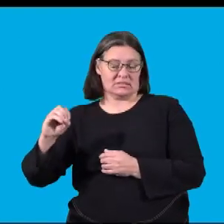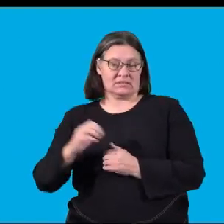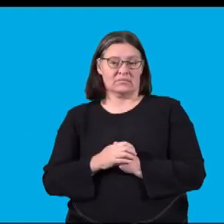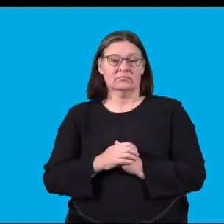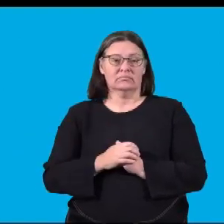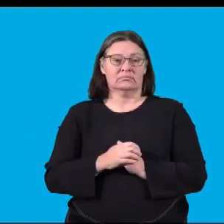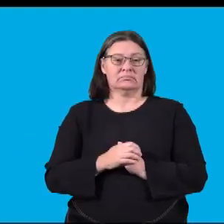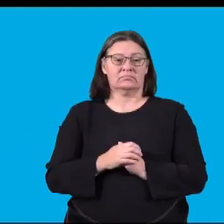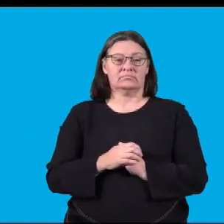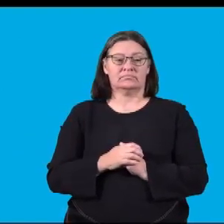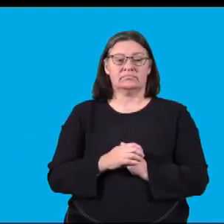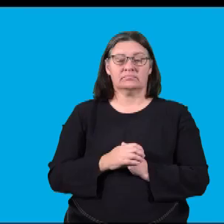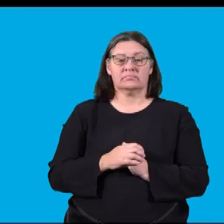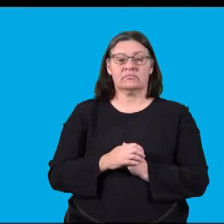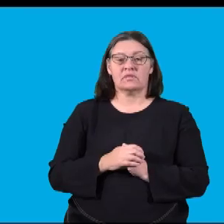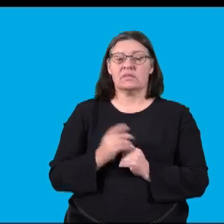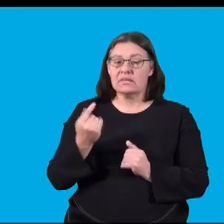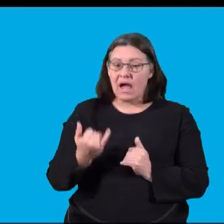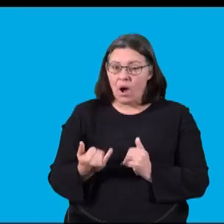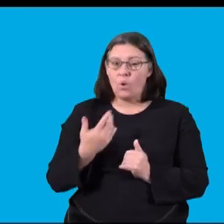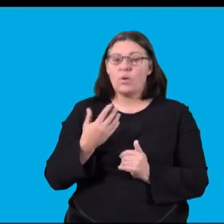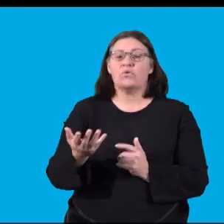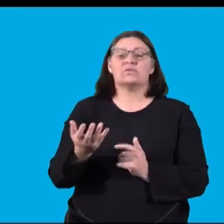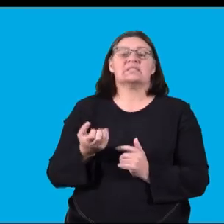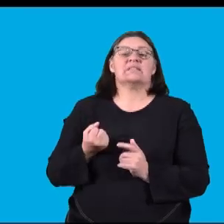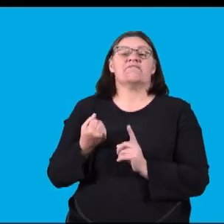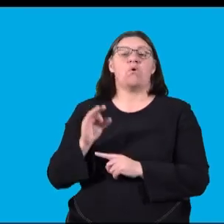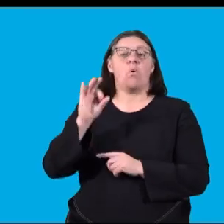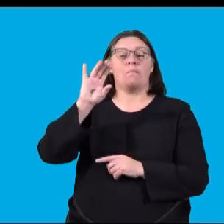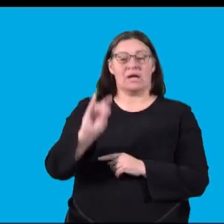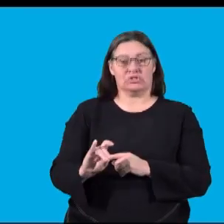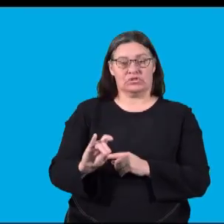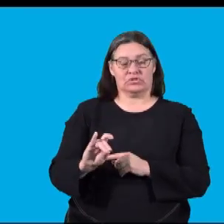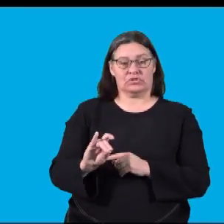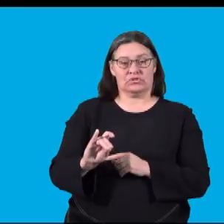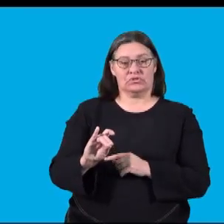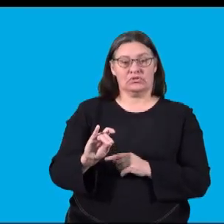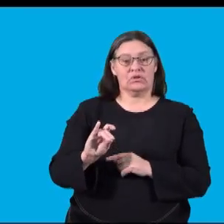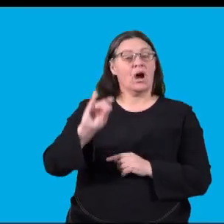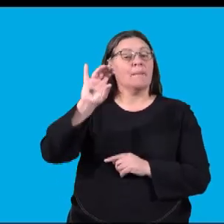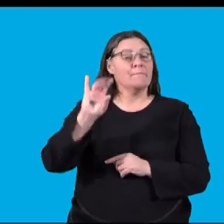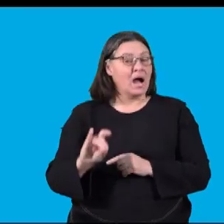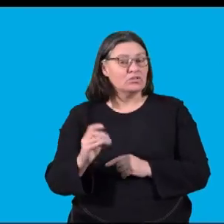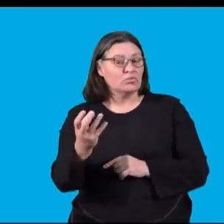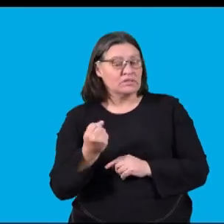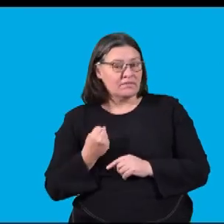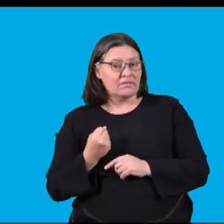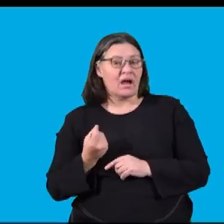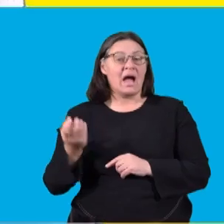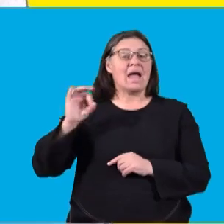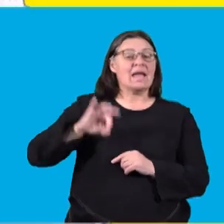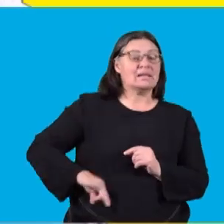303,000. What is the situation here? We have received for March. March means we have